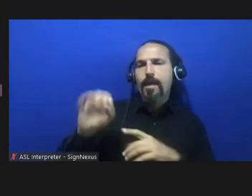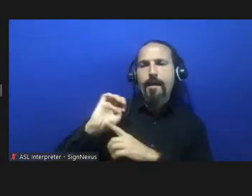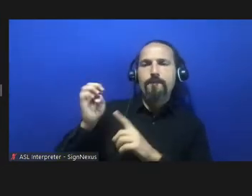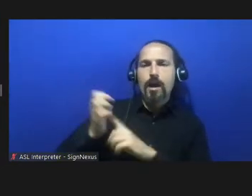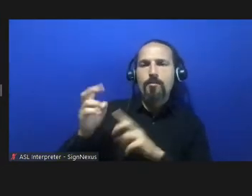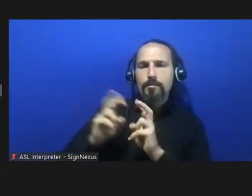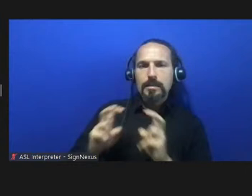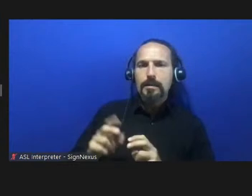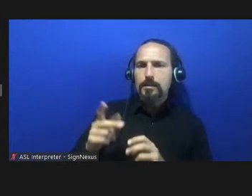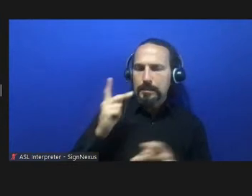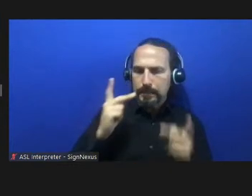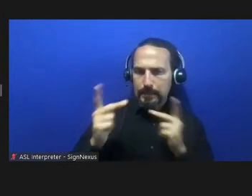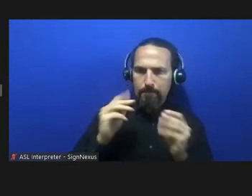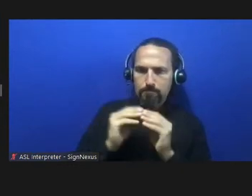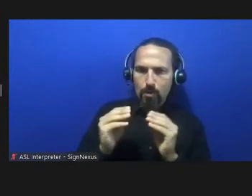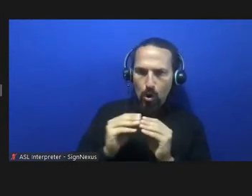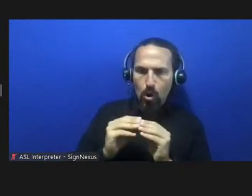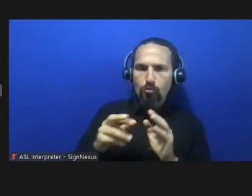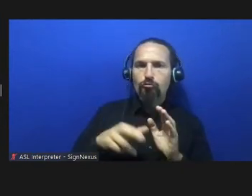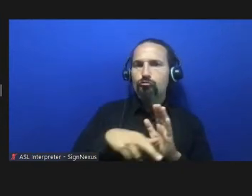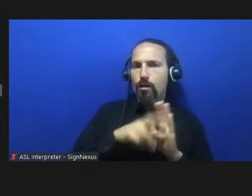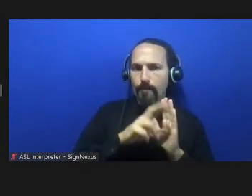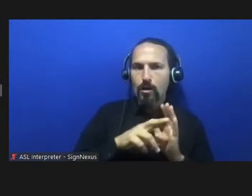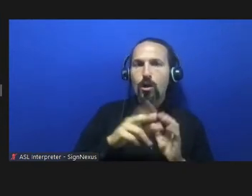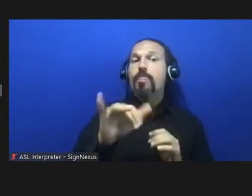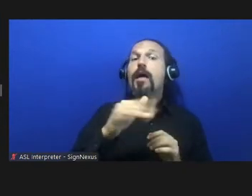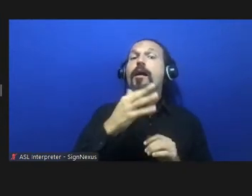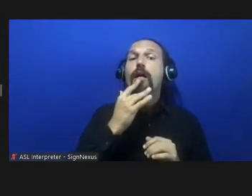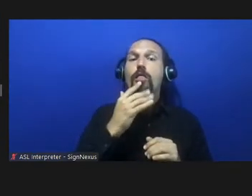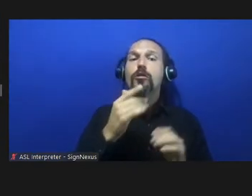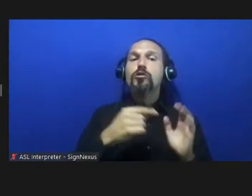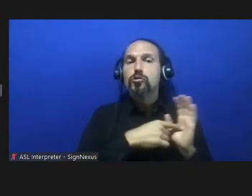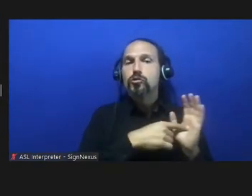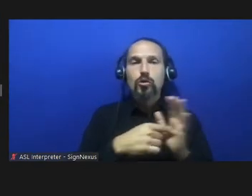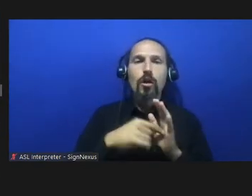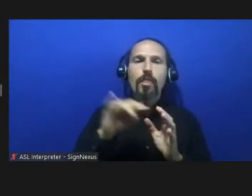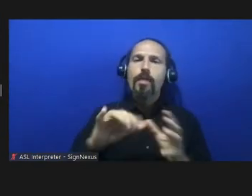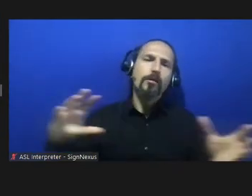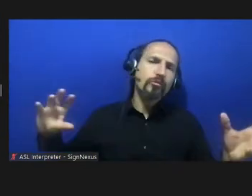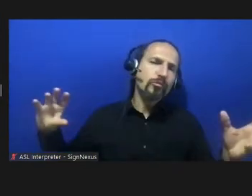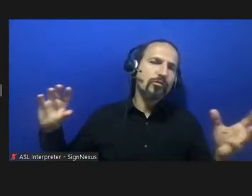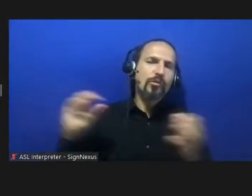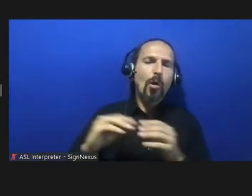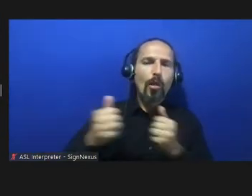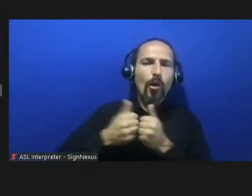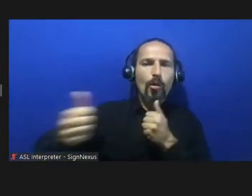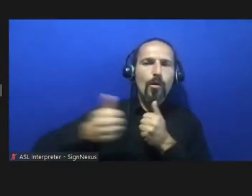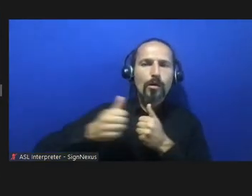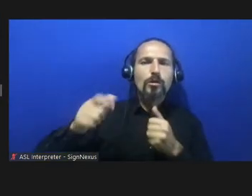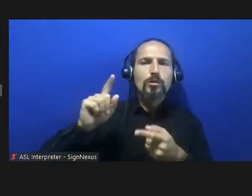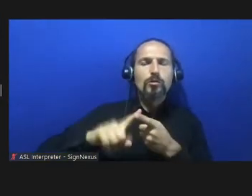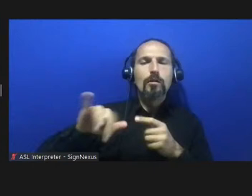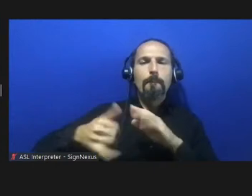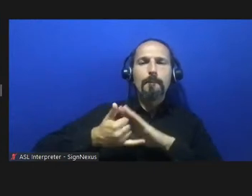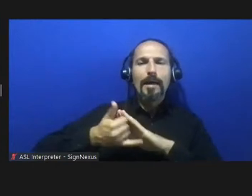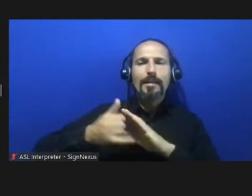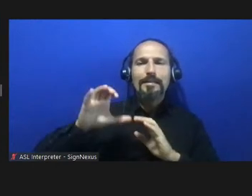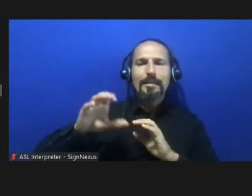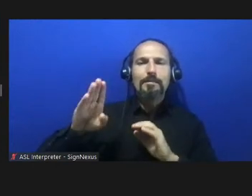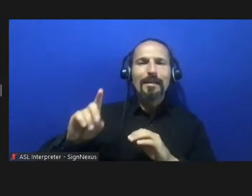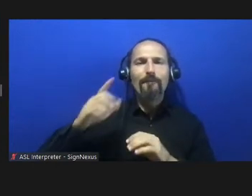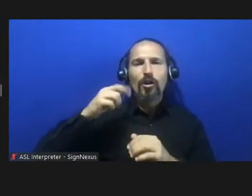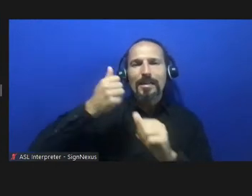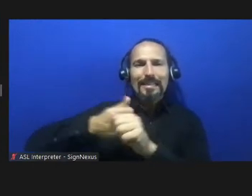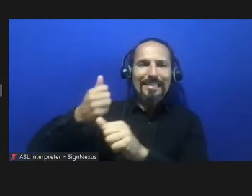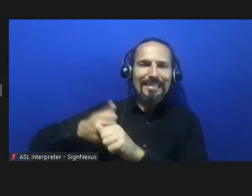further review the colors on the map denote the proportion of total commuters to the manhattan central business district from each county in the